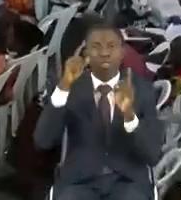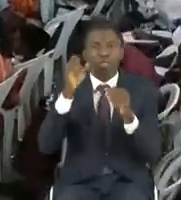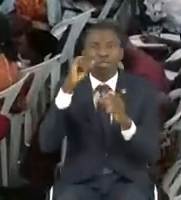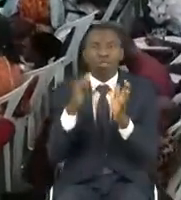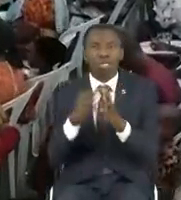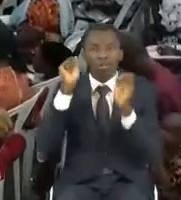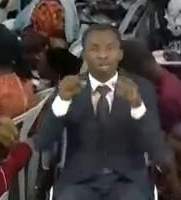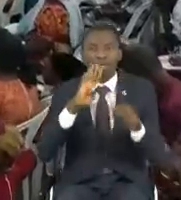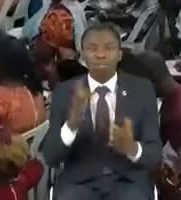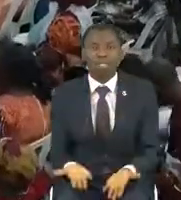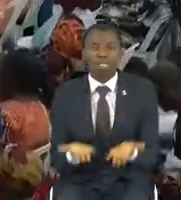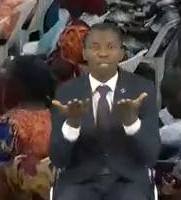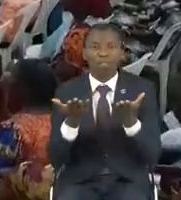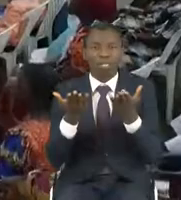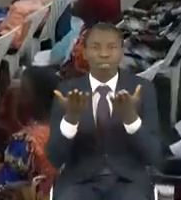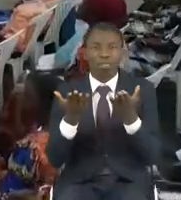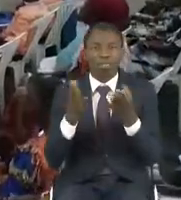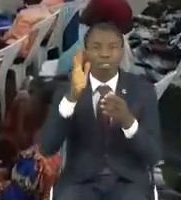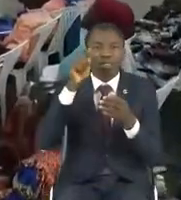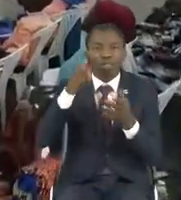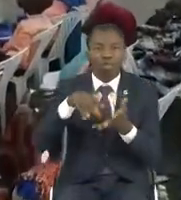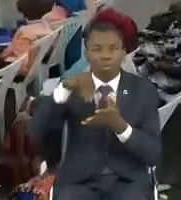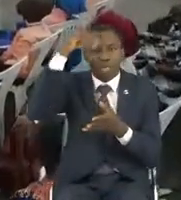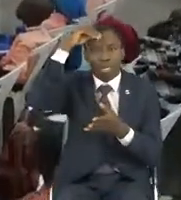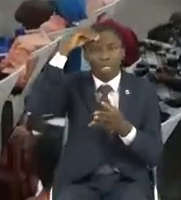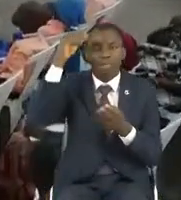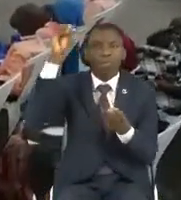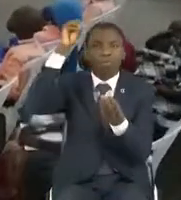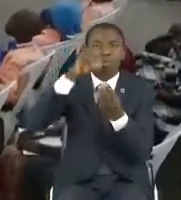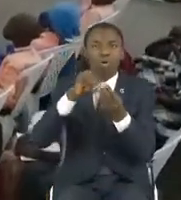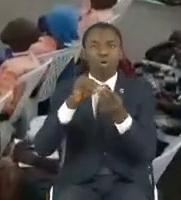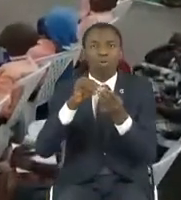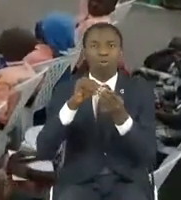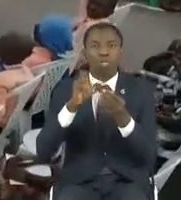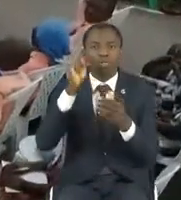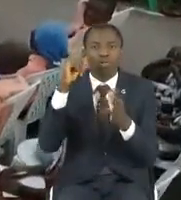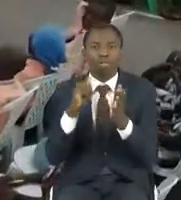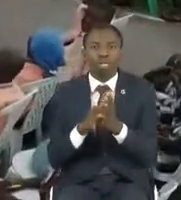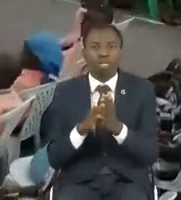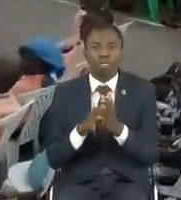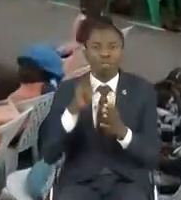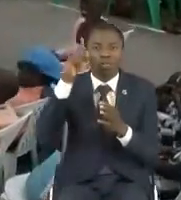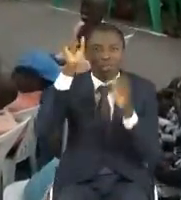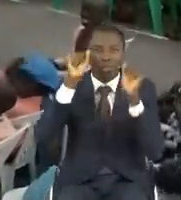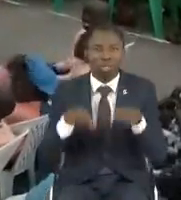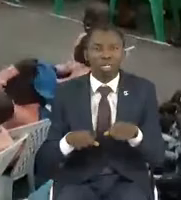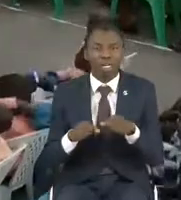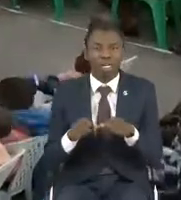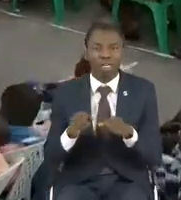lifted. You learn more so that you can